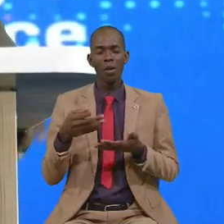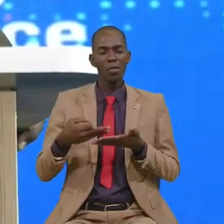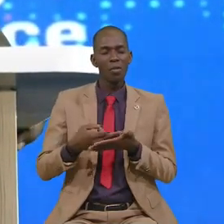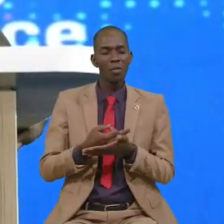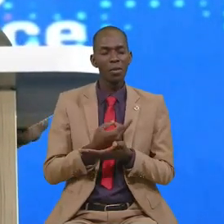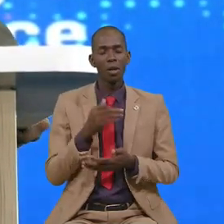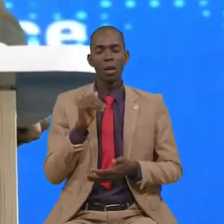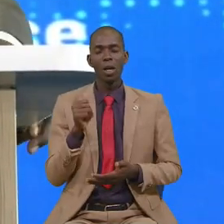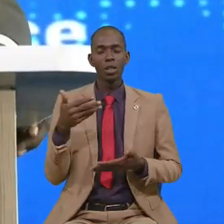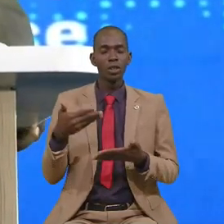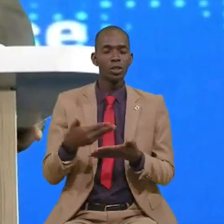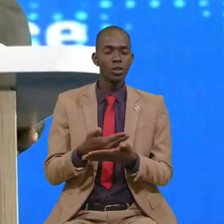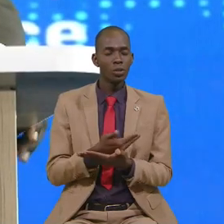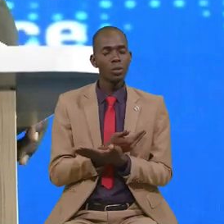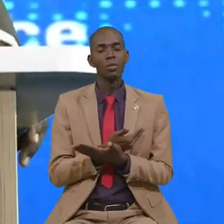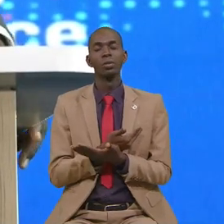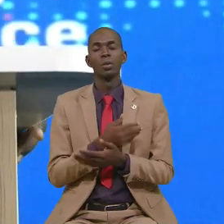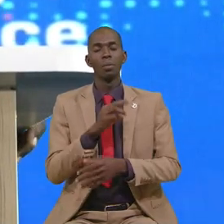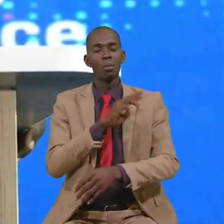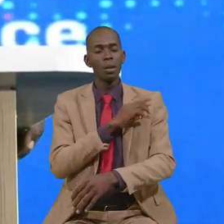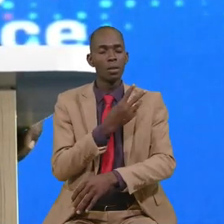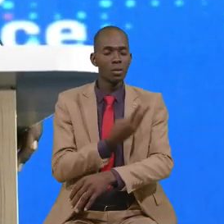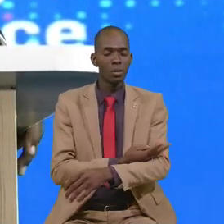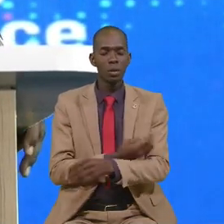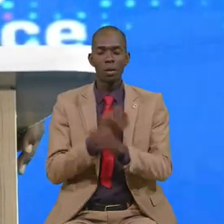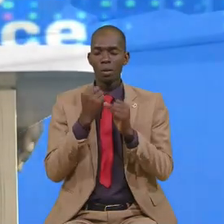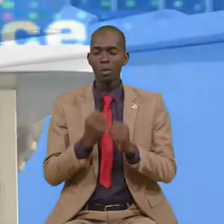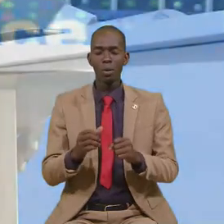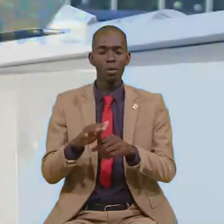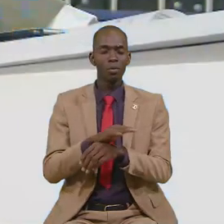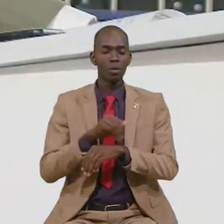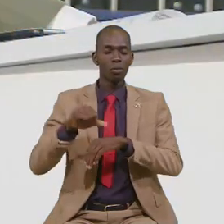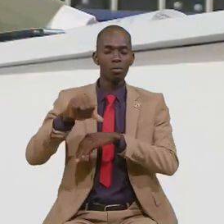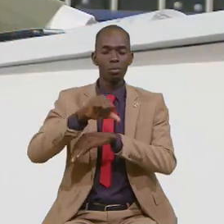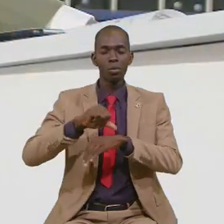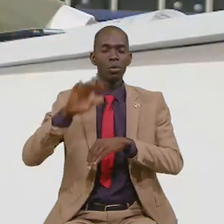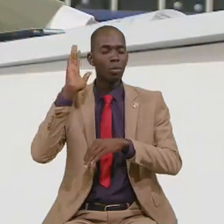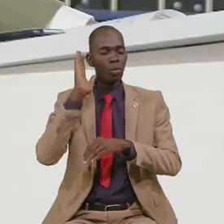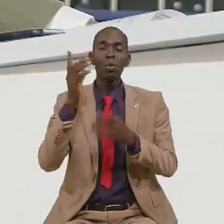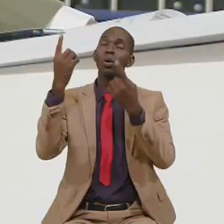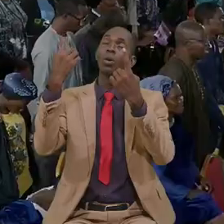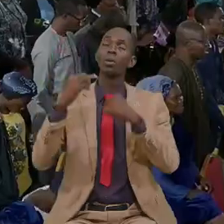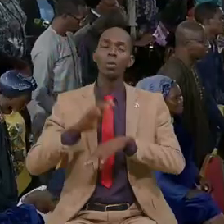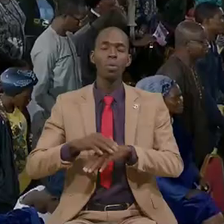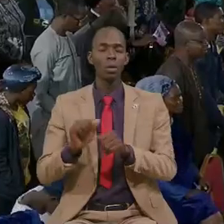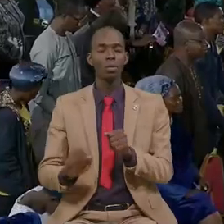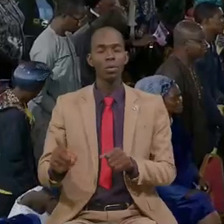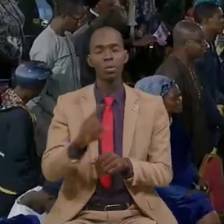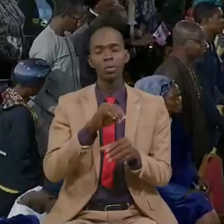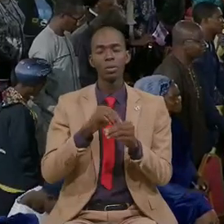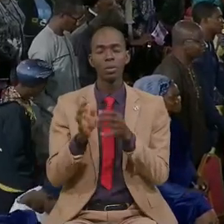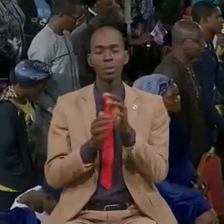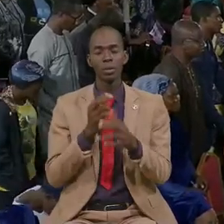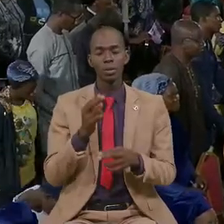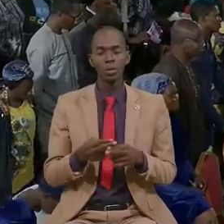new, mighty, powerful anointing will come on everyone. And we're